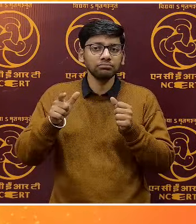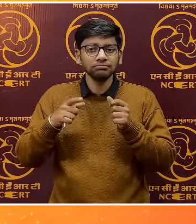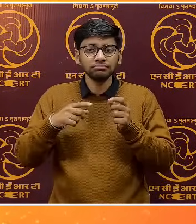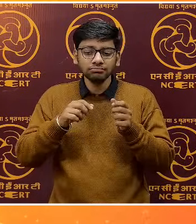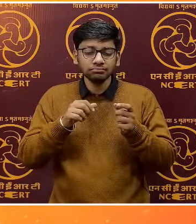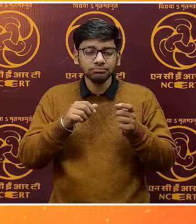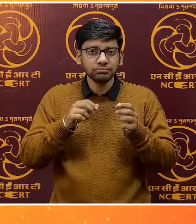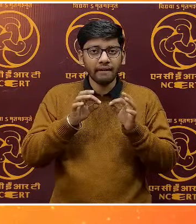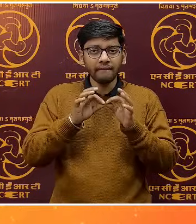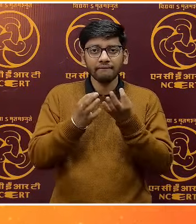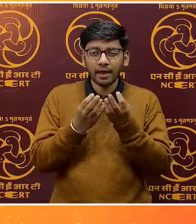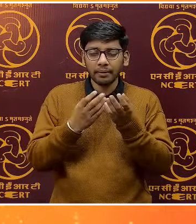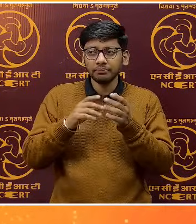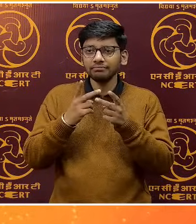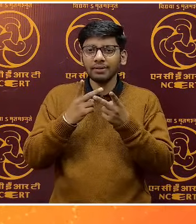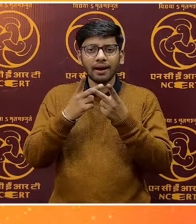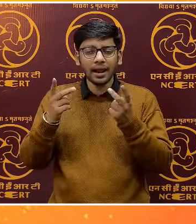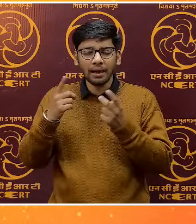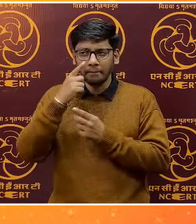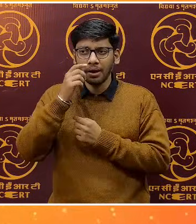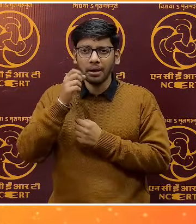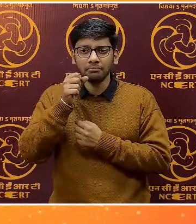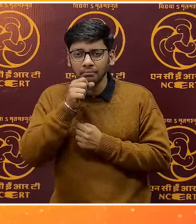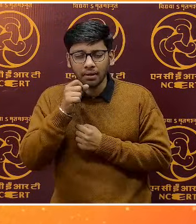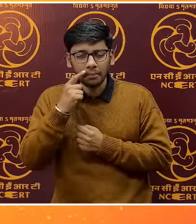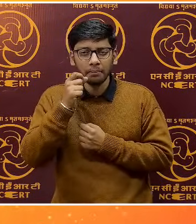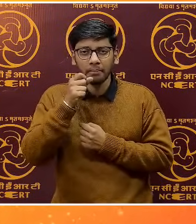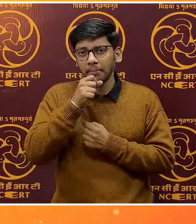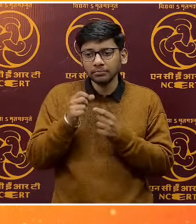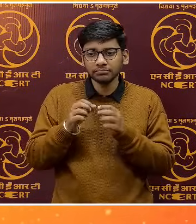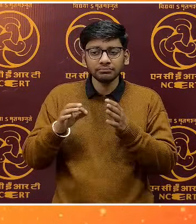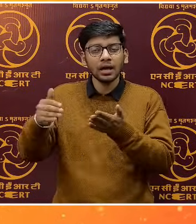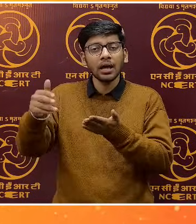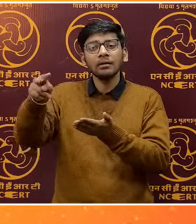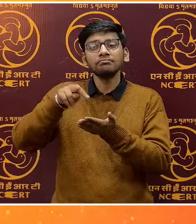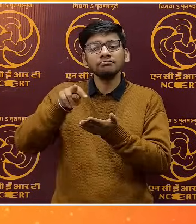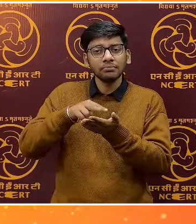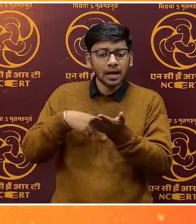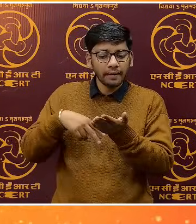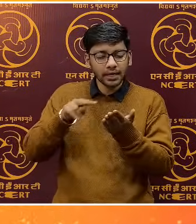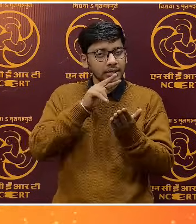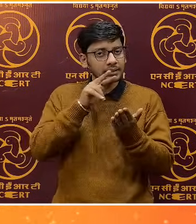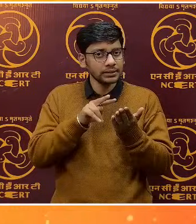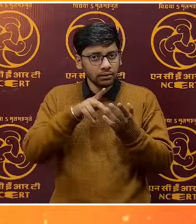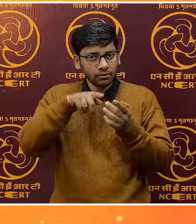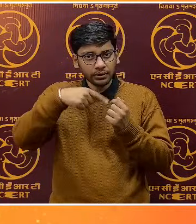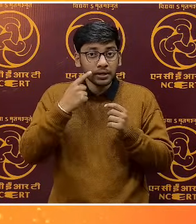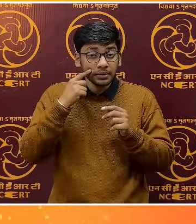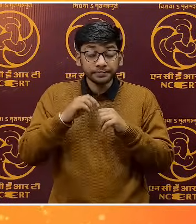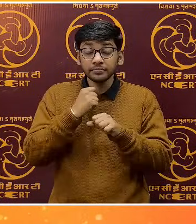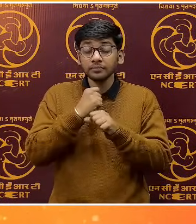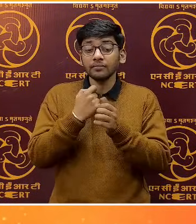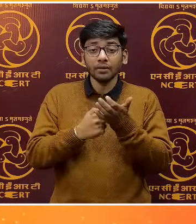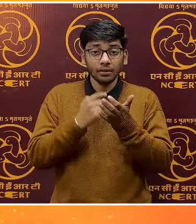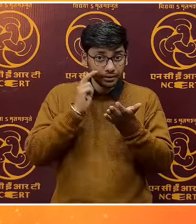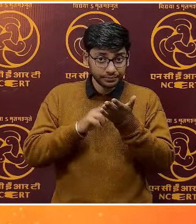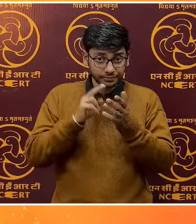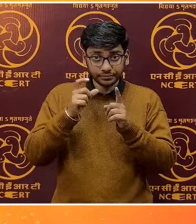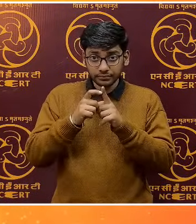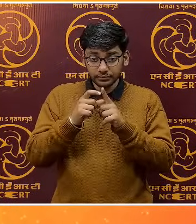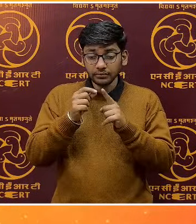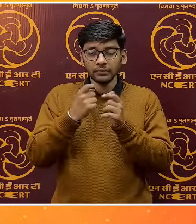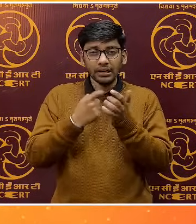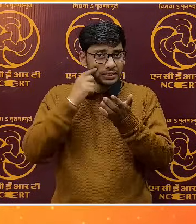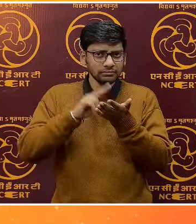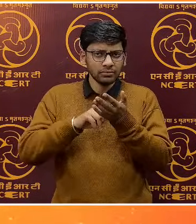to visit the babies, right? So in this story, we got to know that there are grandparents, uncle,